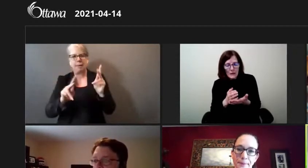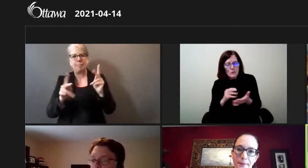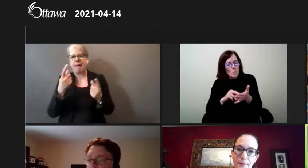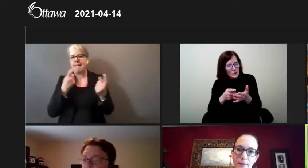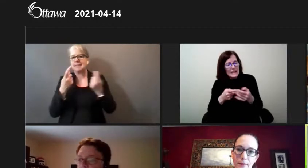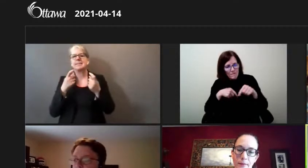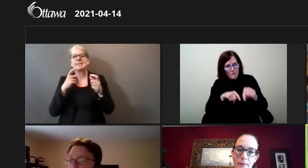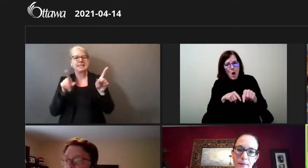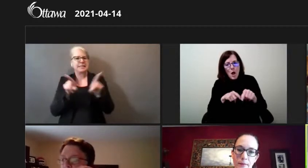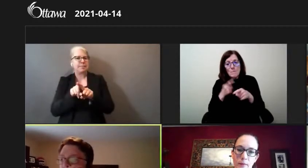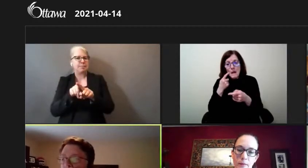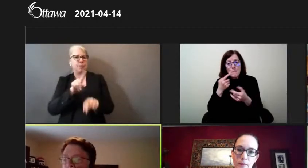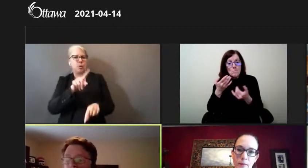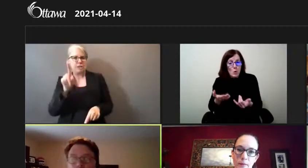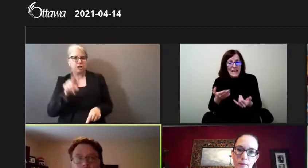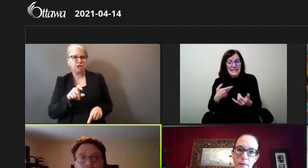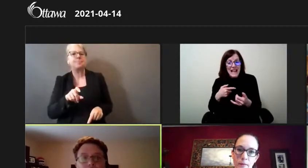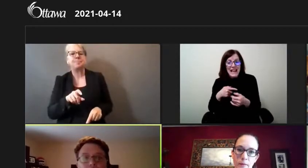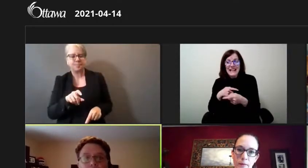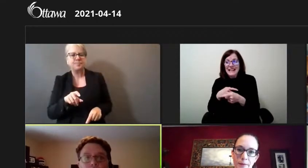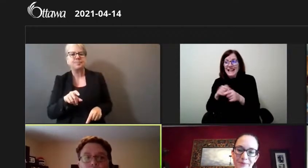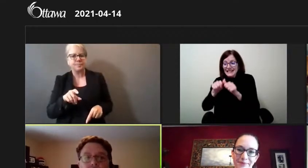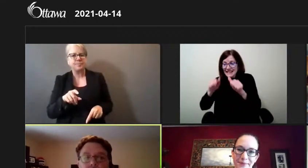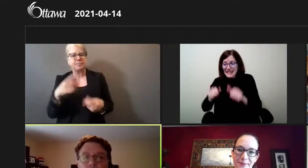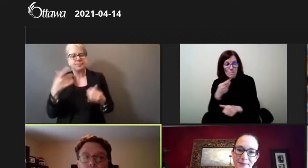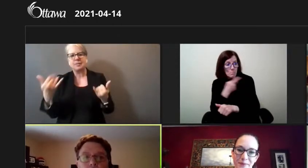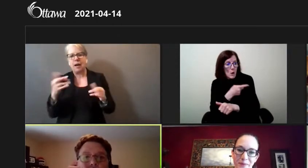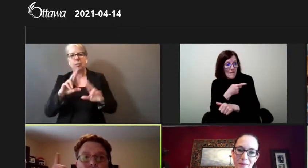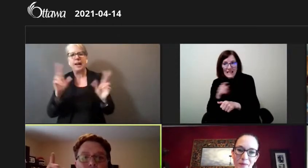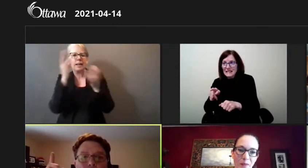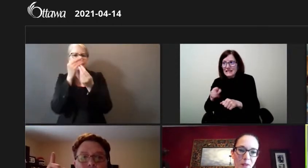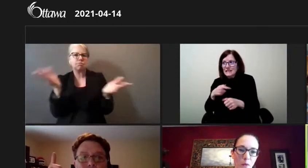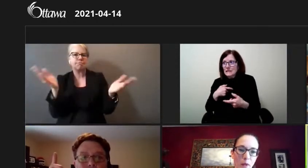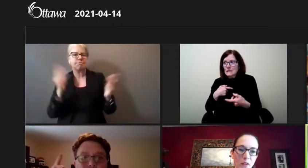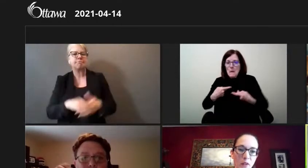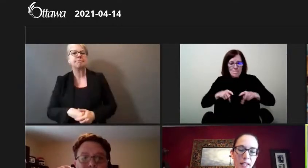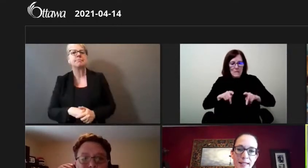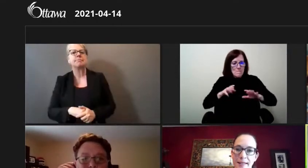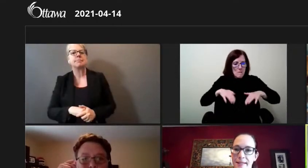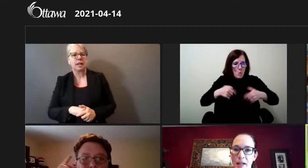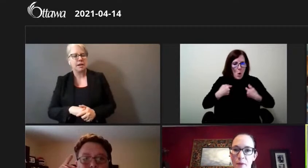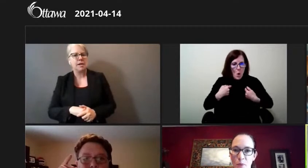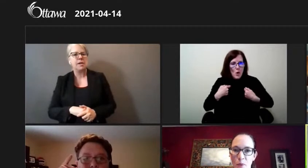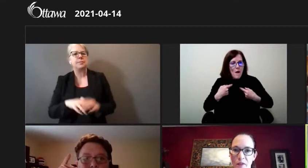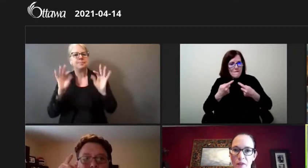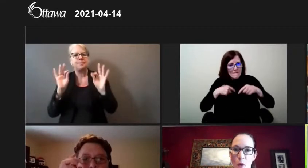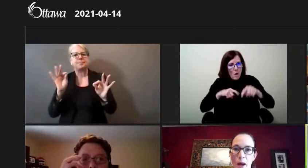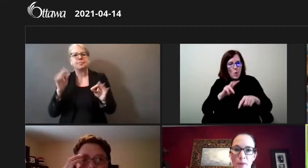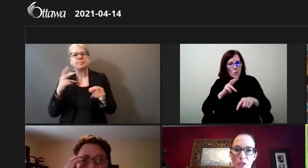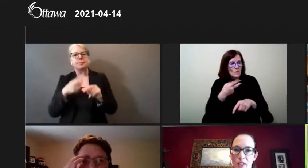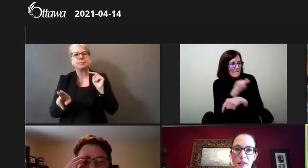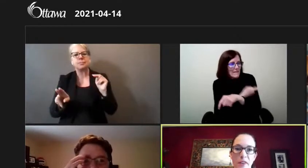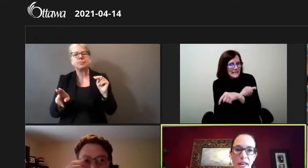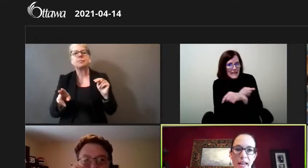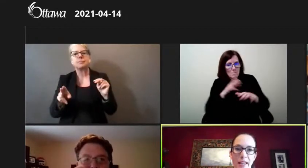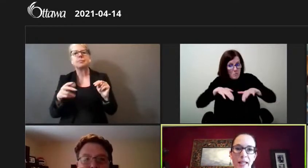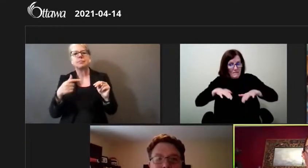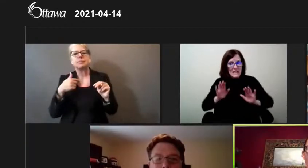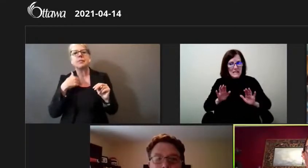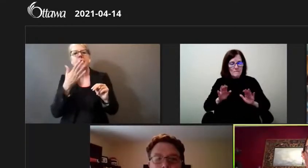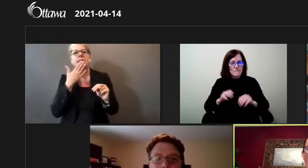same question. So now we've got it out there. Thank you. Wonderful. And as I said, I was brief. So I'm just going to